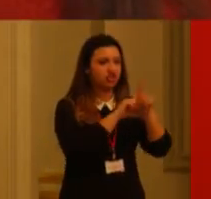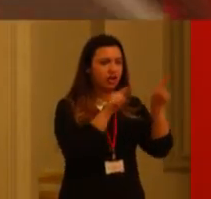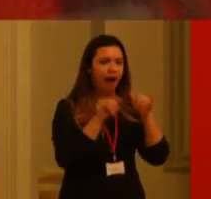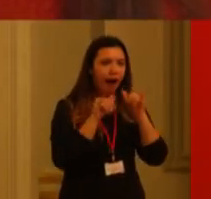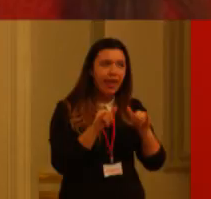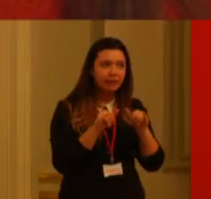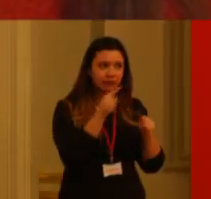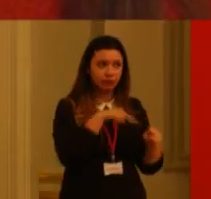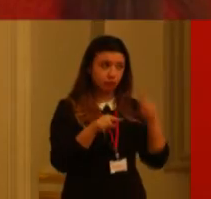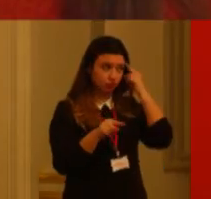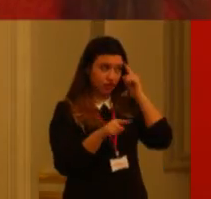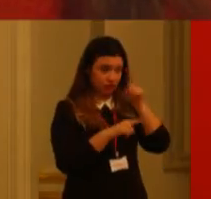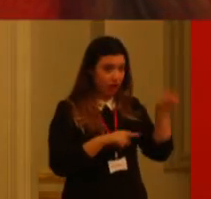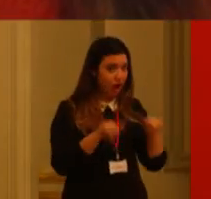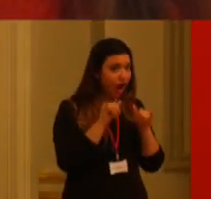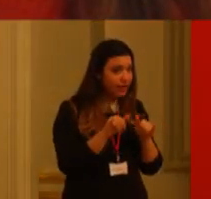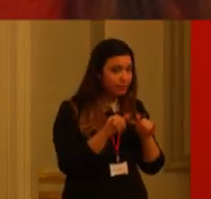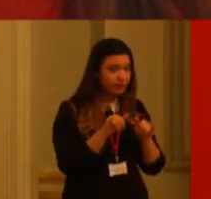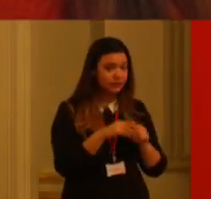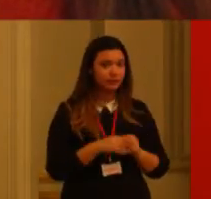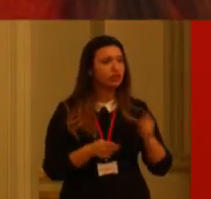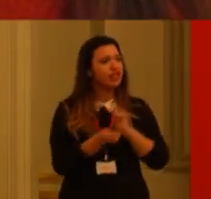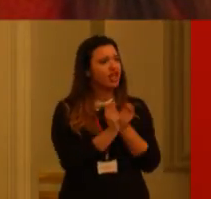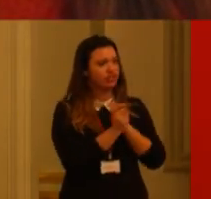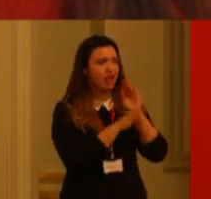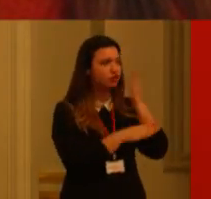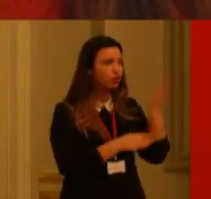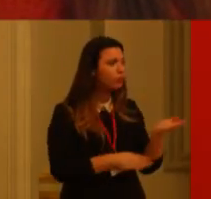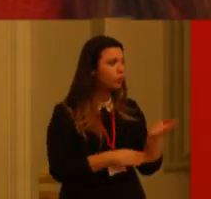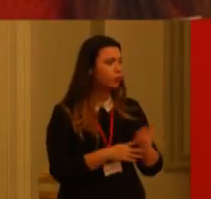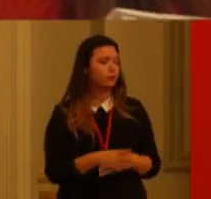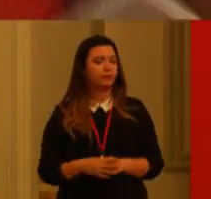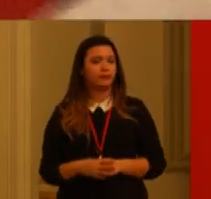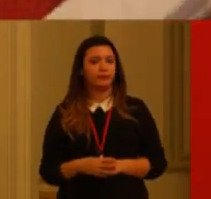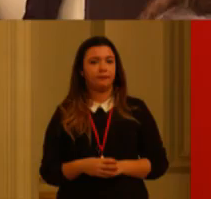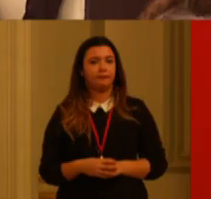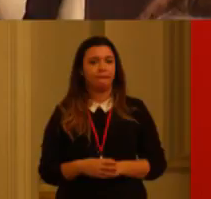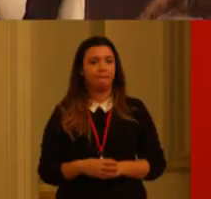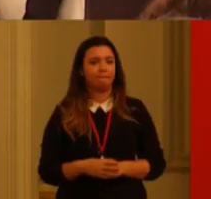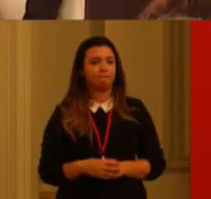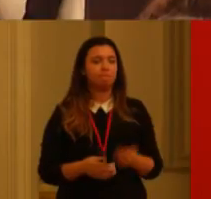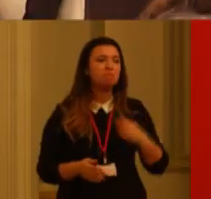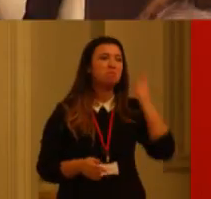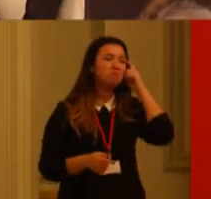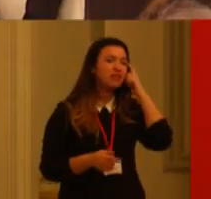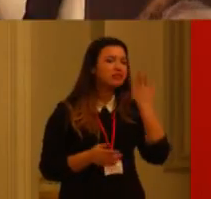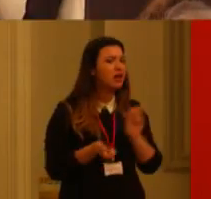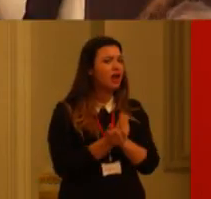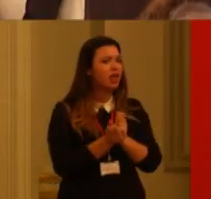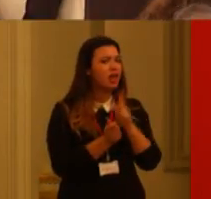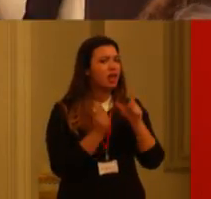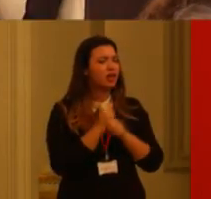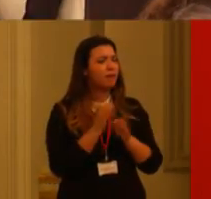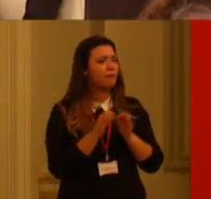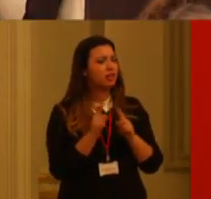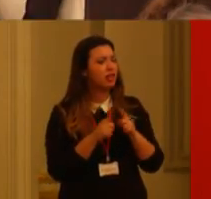families? LGBT is coming from such families. Do you think they're also encountering this transformation? What do you mean by